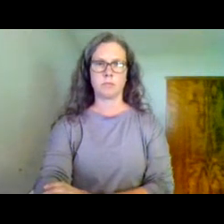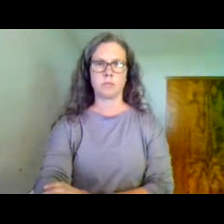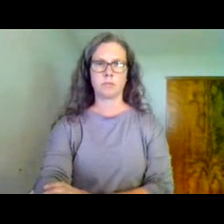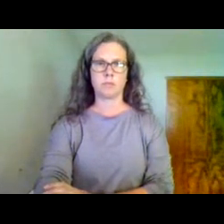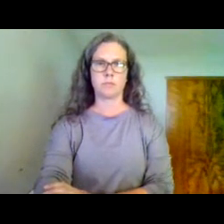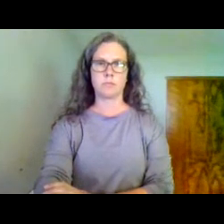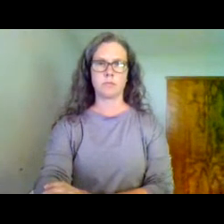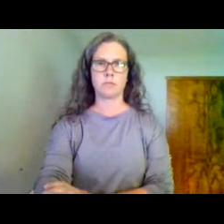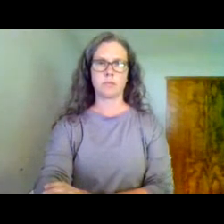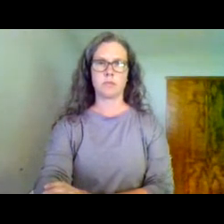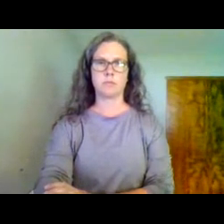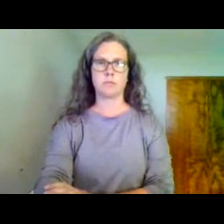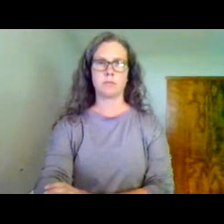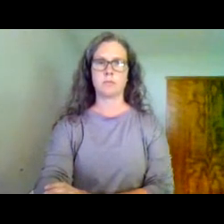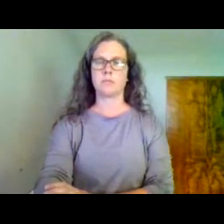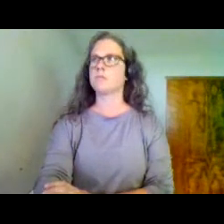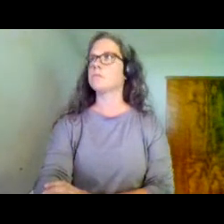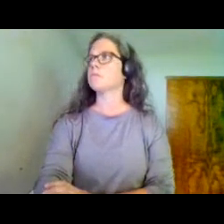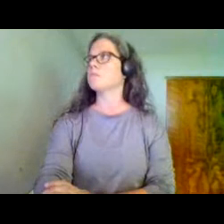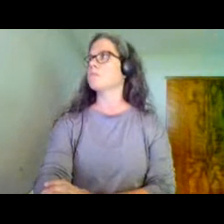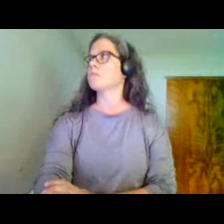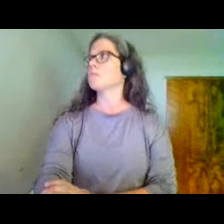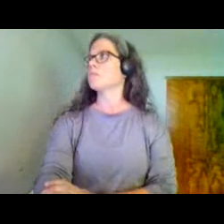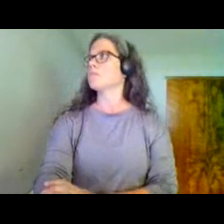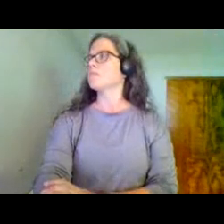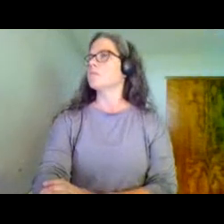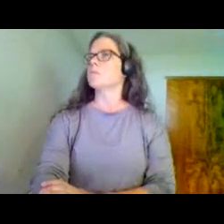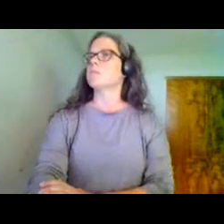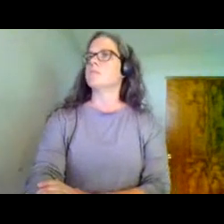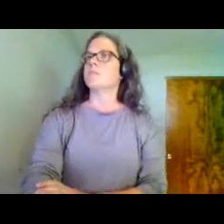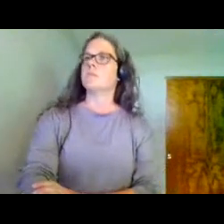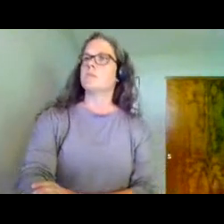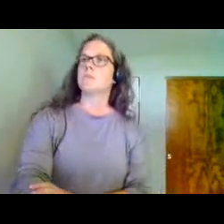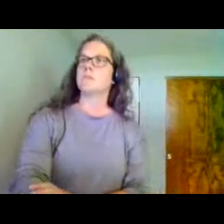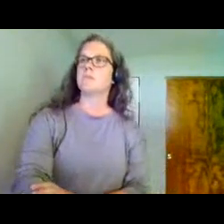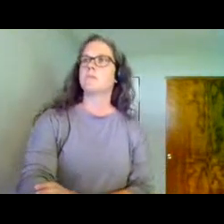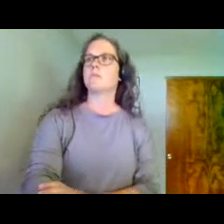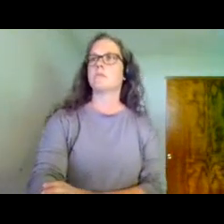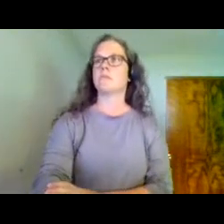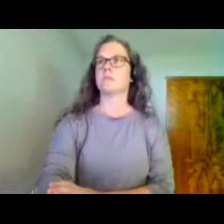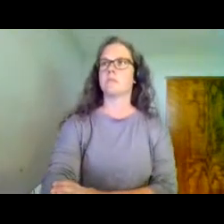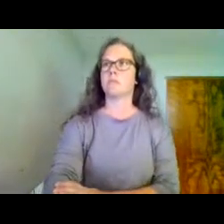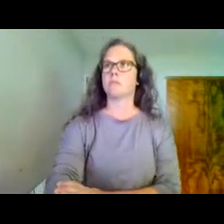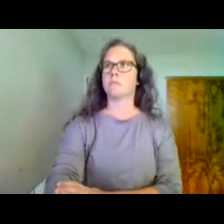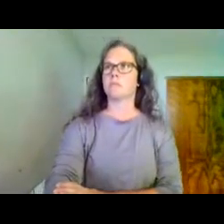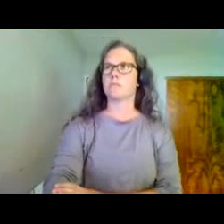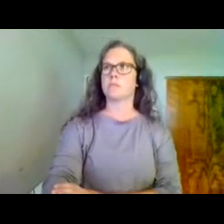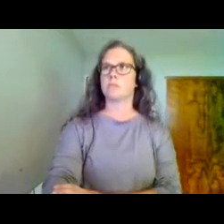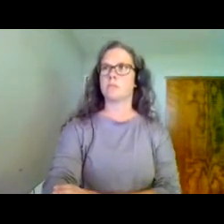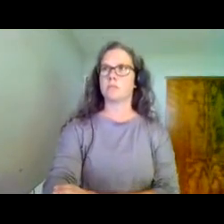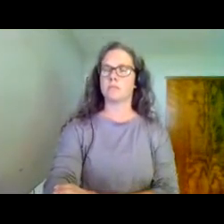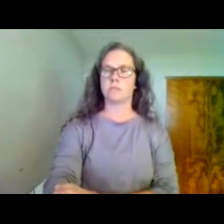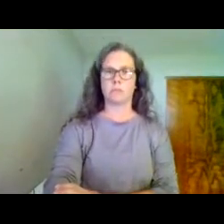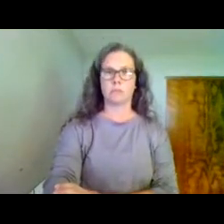here kind of throughout. And we use these plants to control erosion. They were having some issues there along the shore.